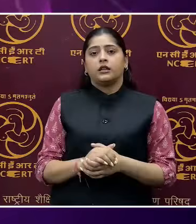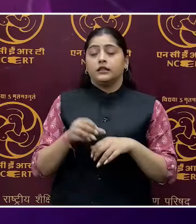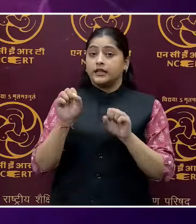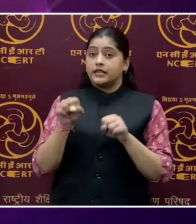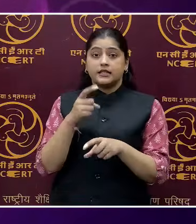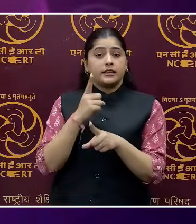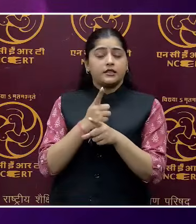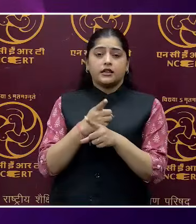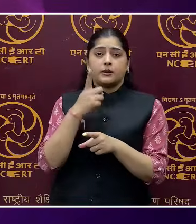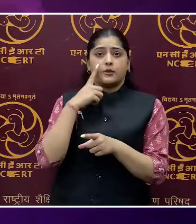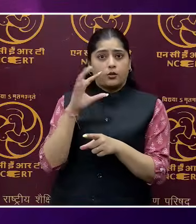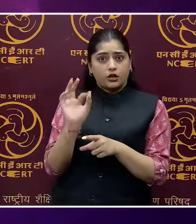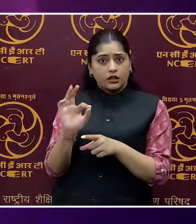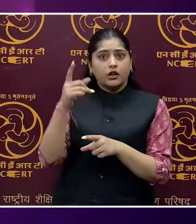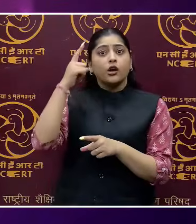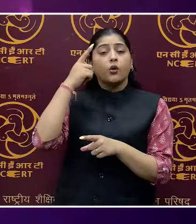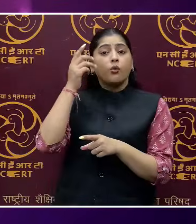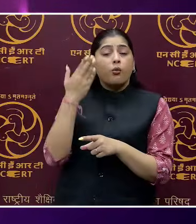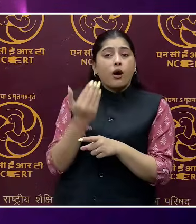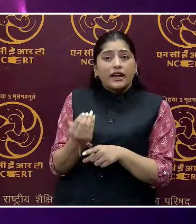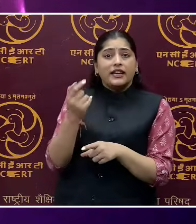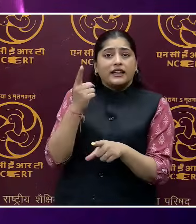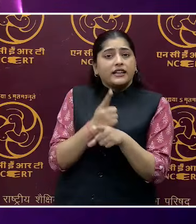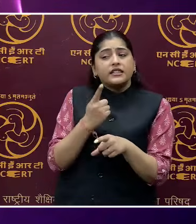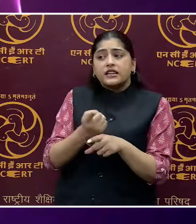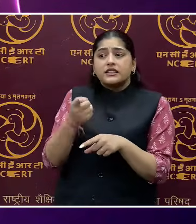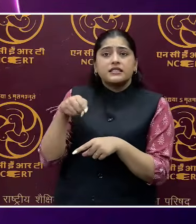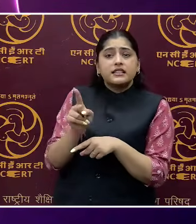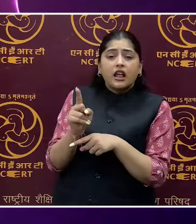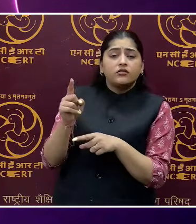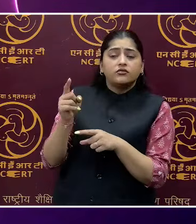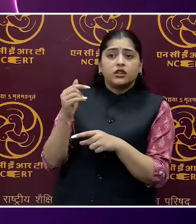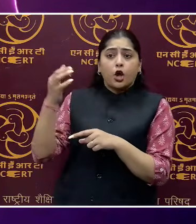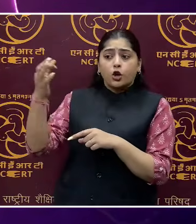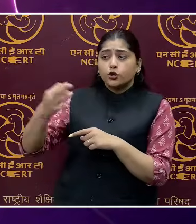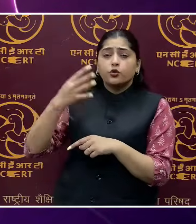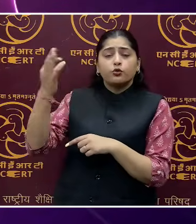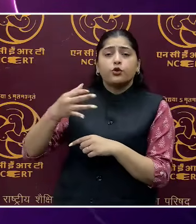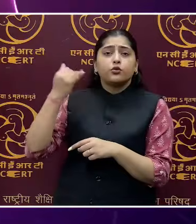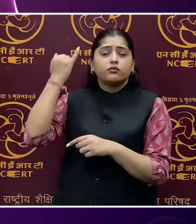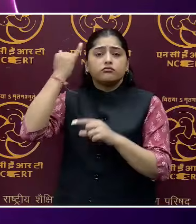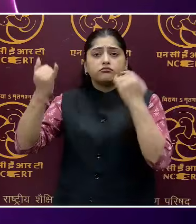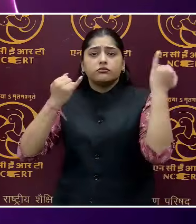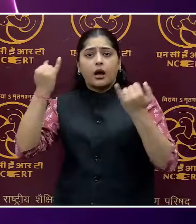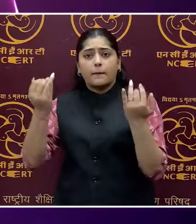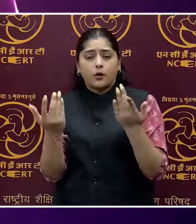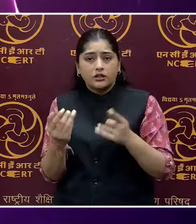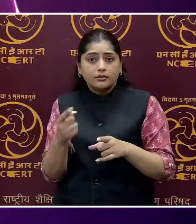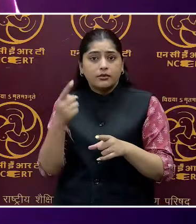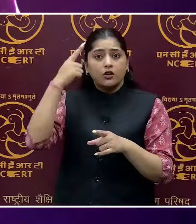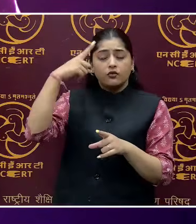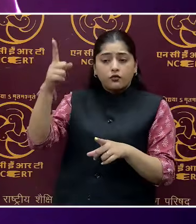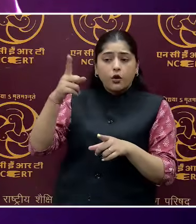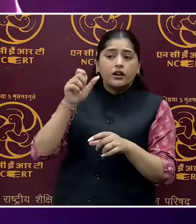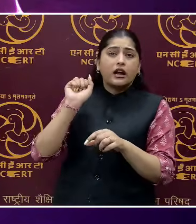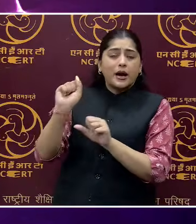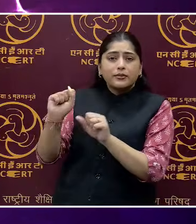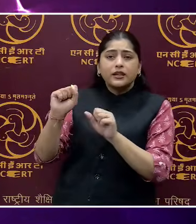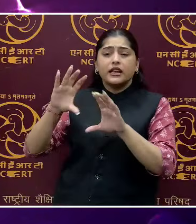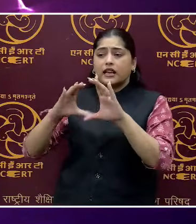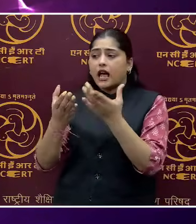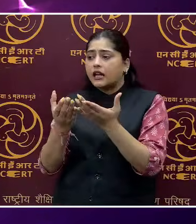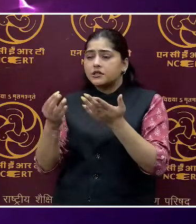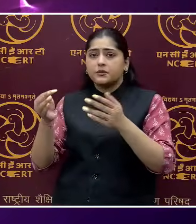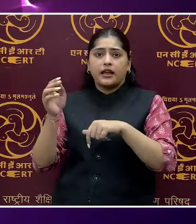helps teachers to innovate their experiments or their demonstration or their lectures which they provide to the